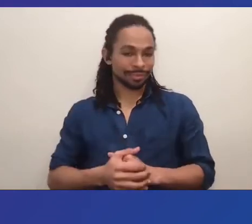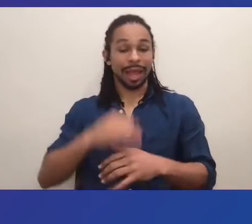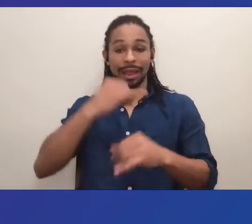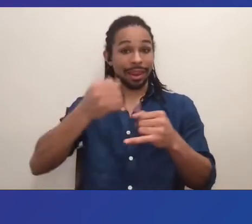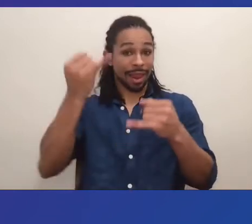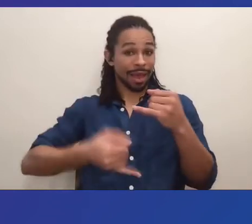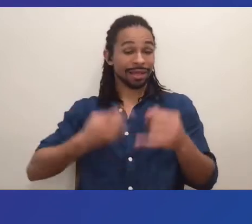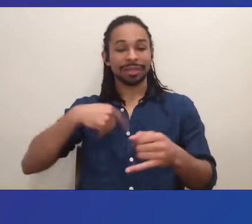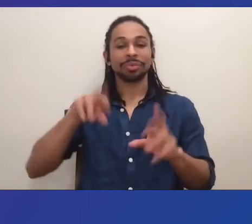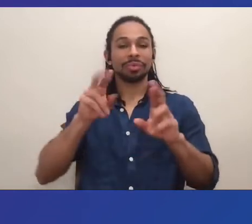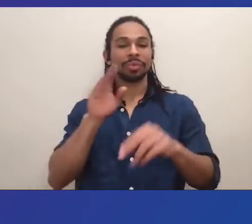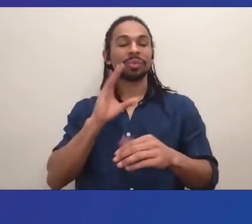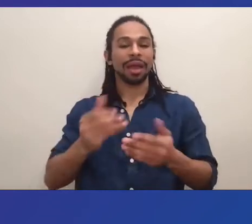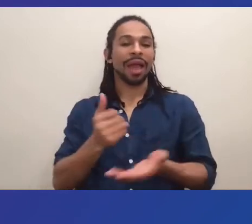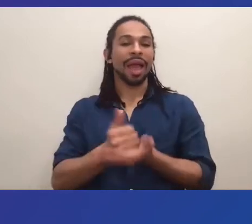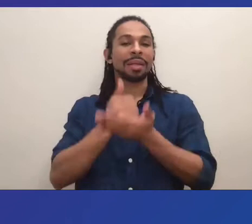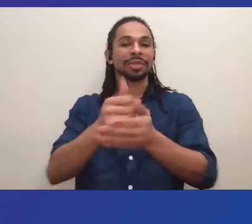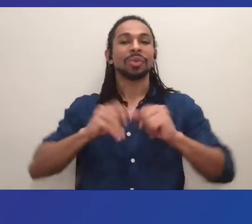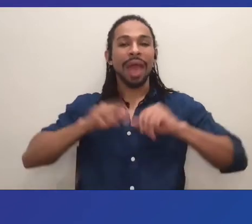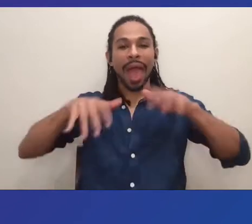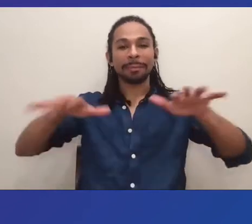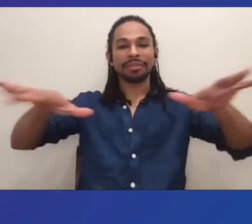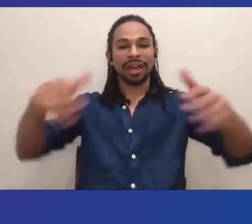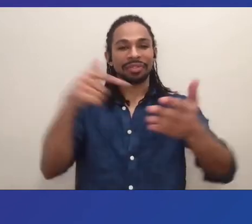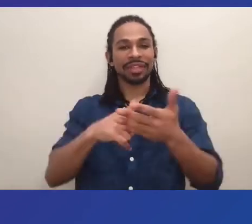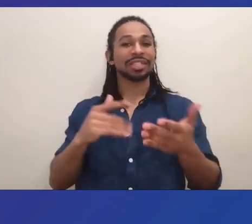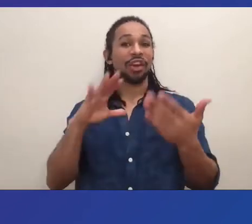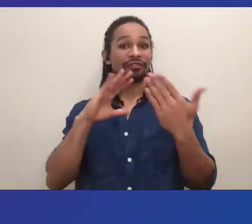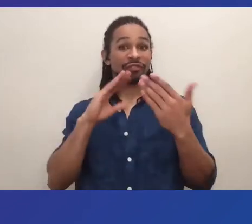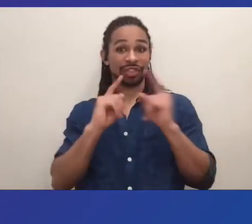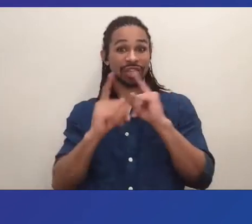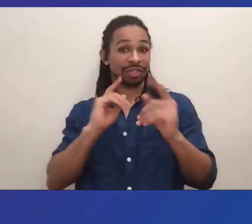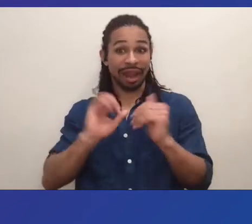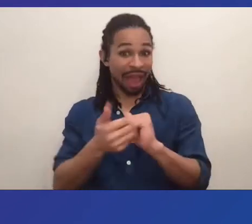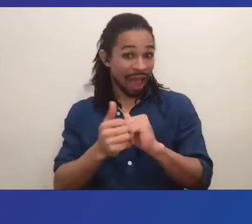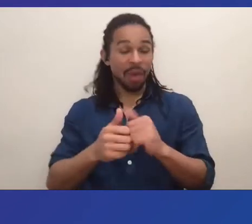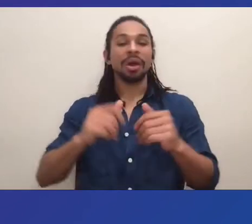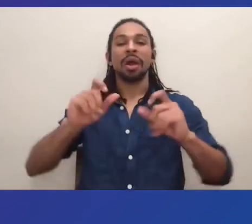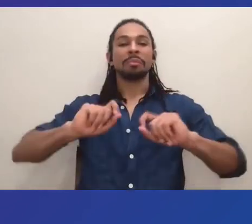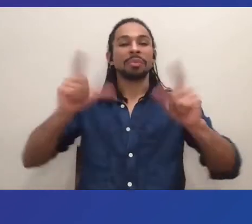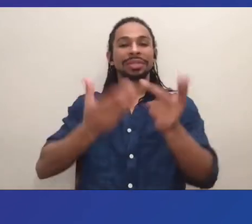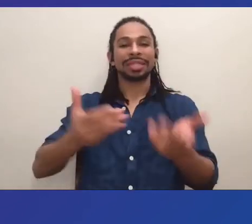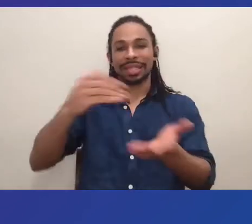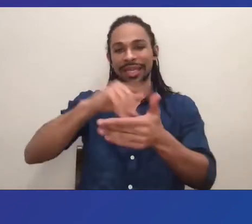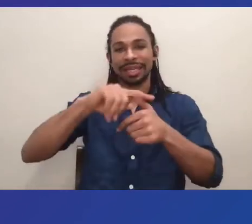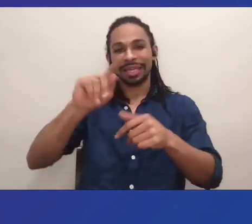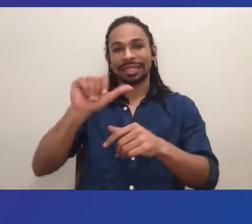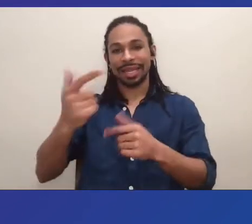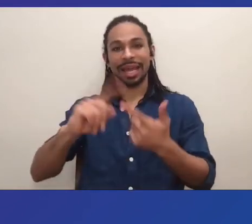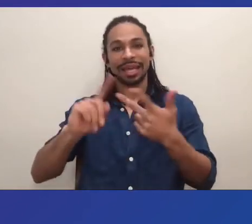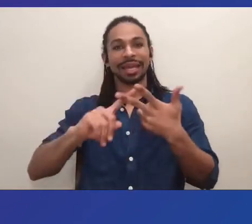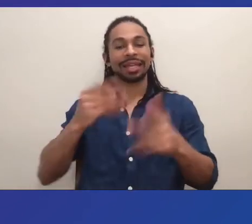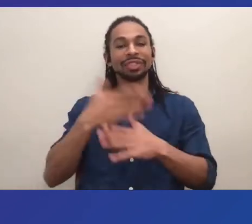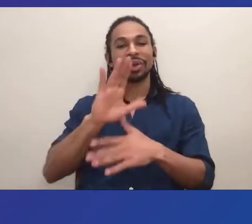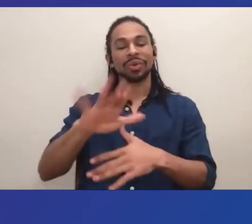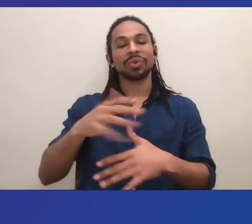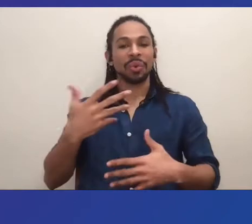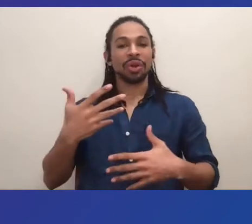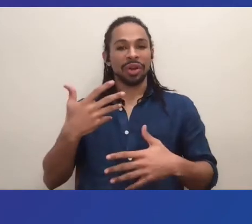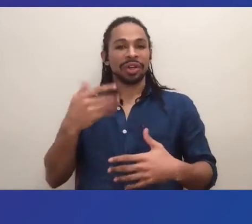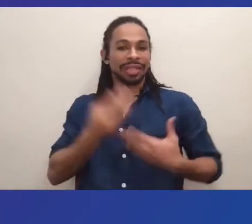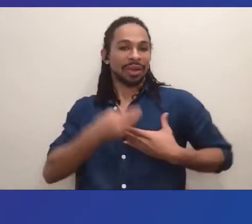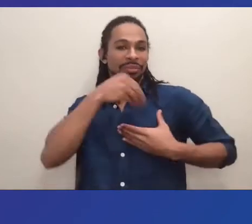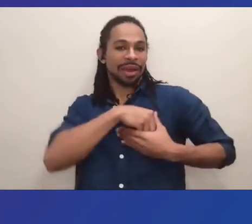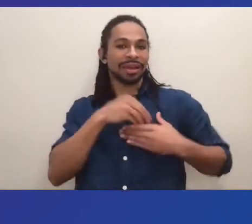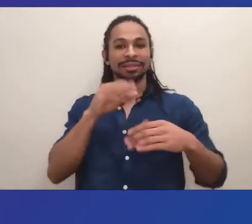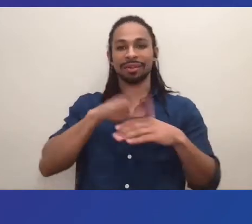to amplify these conversations. Repost, tag us, and share your takeaways on Twitter at